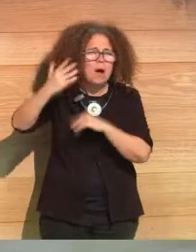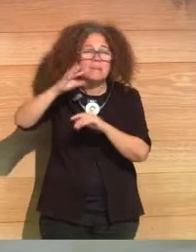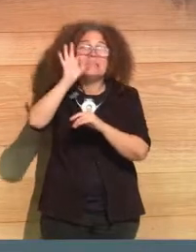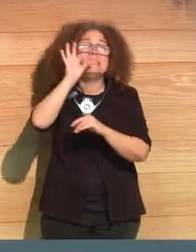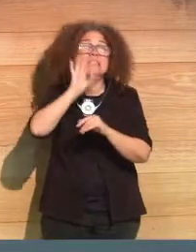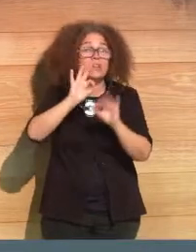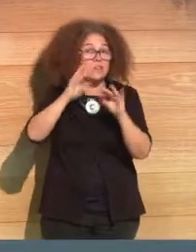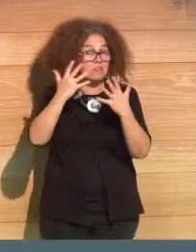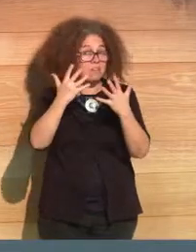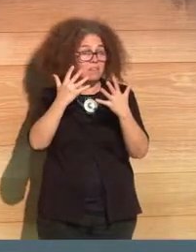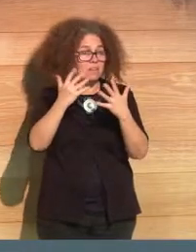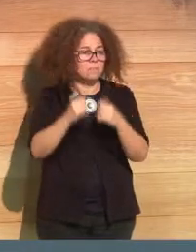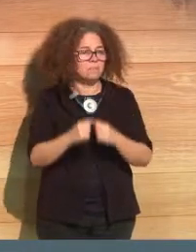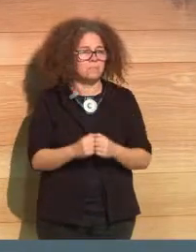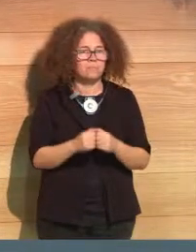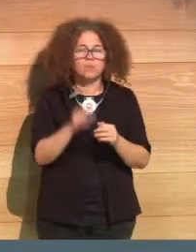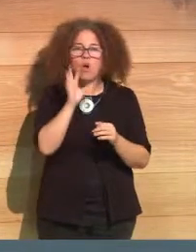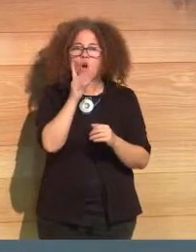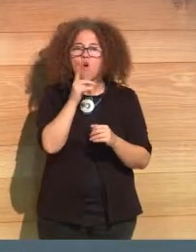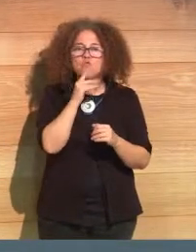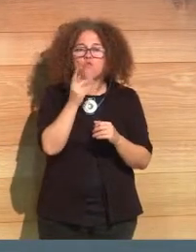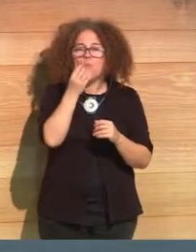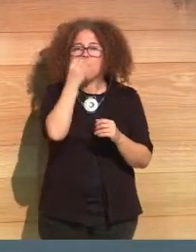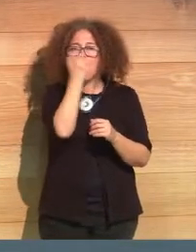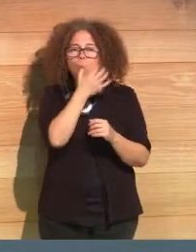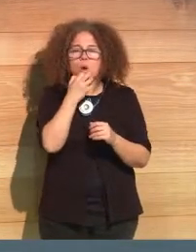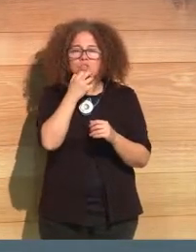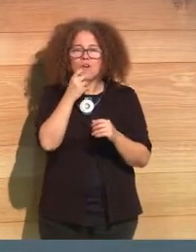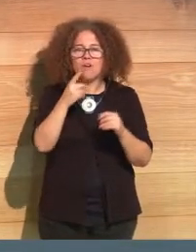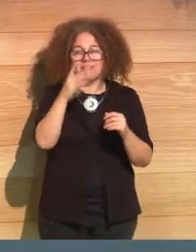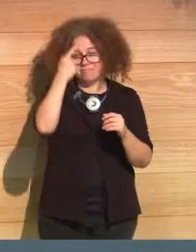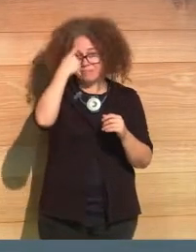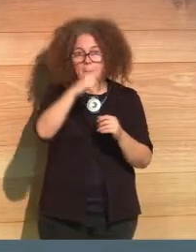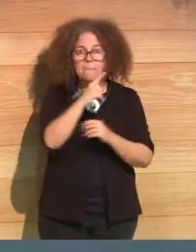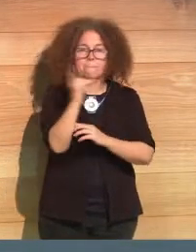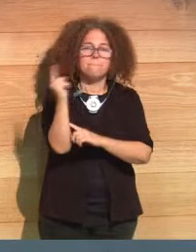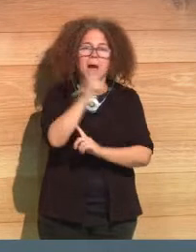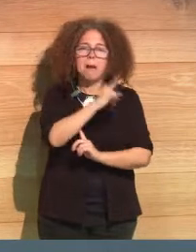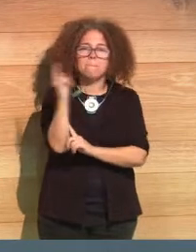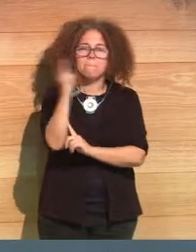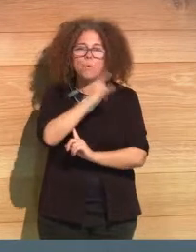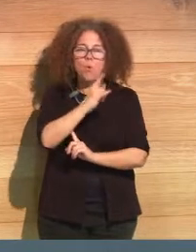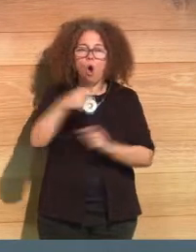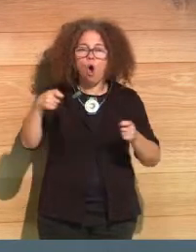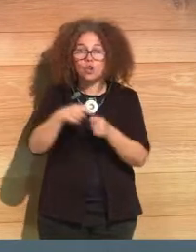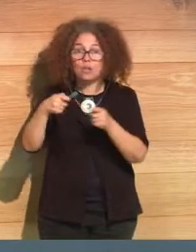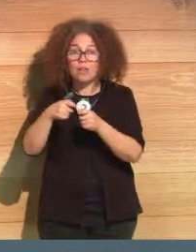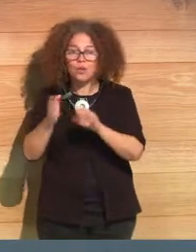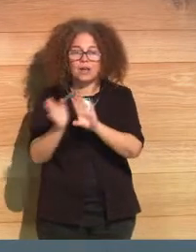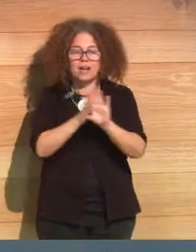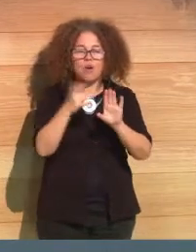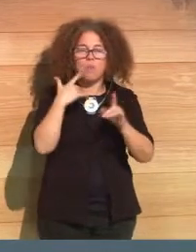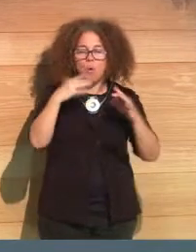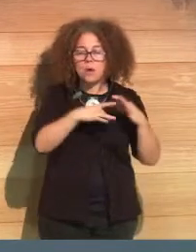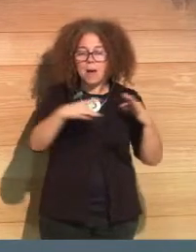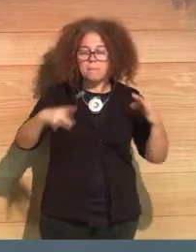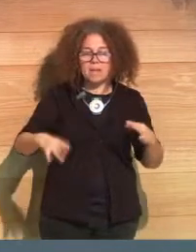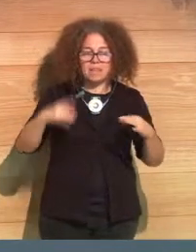it's the oldest known tale. And it's the story of a little princess that comes from the moon.